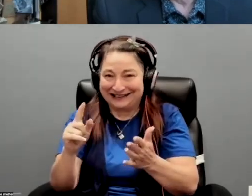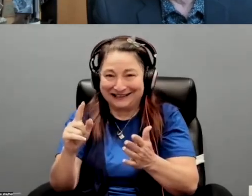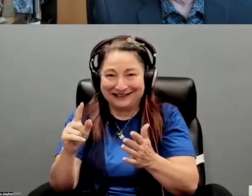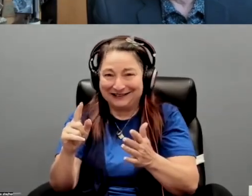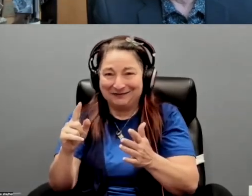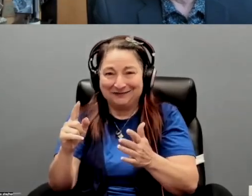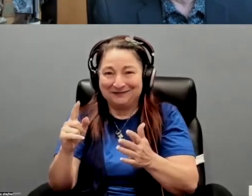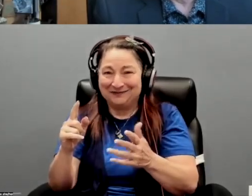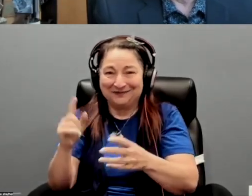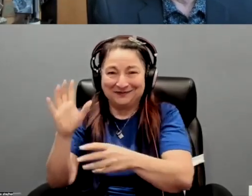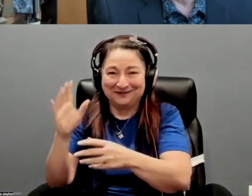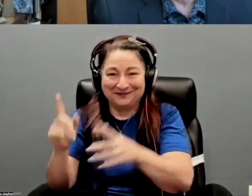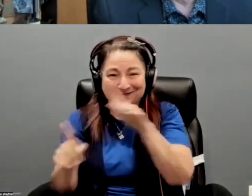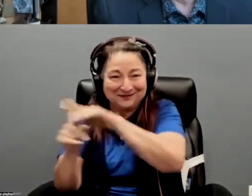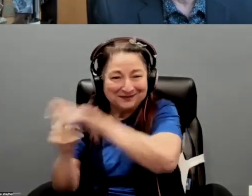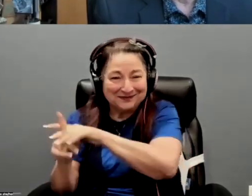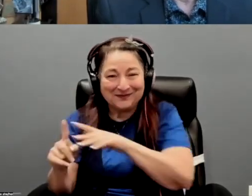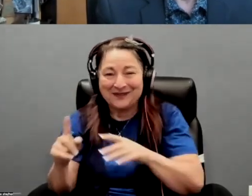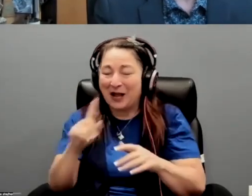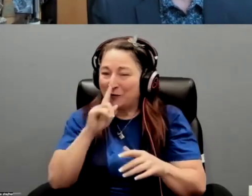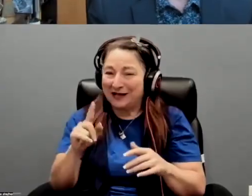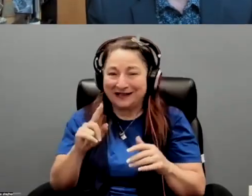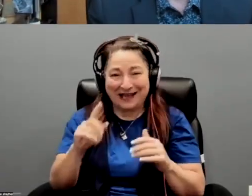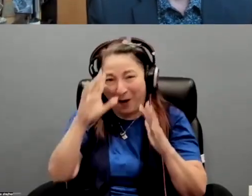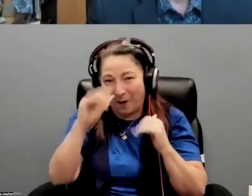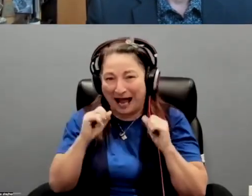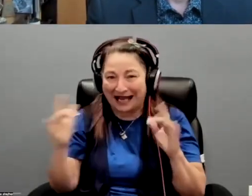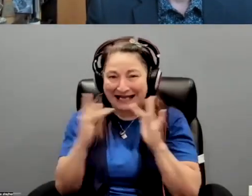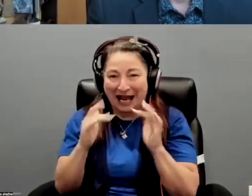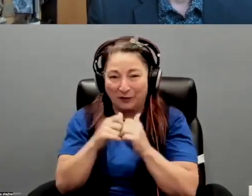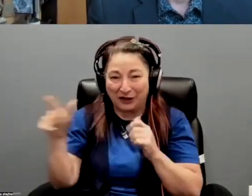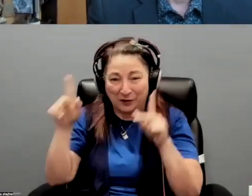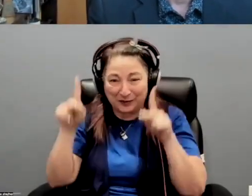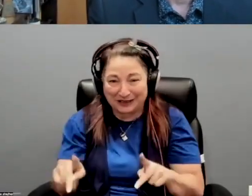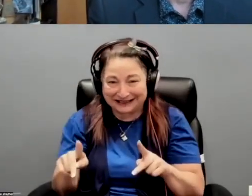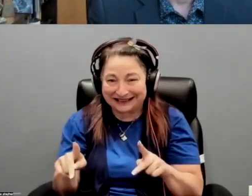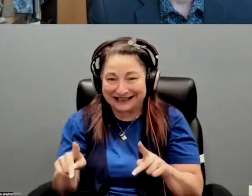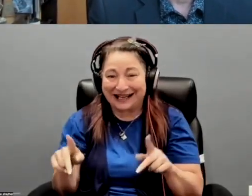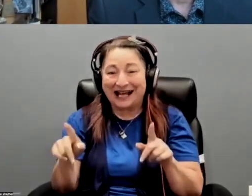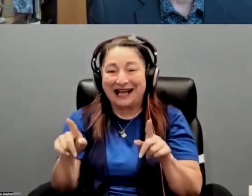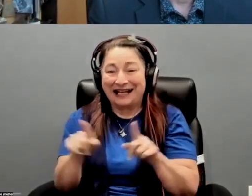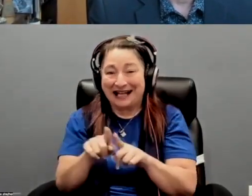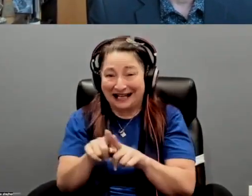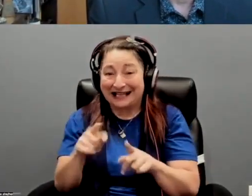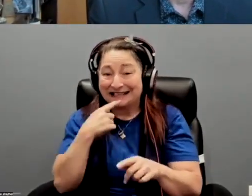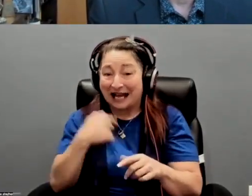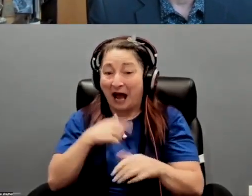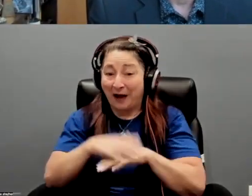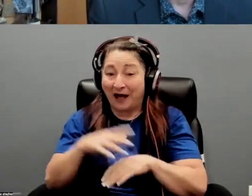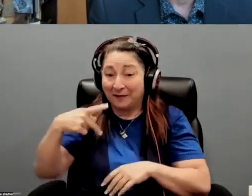really hope for you to connect in person at a meeting. Because, like I said, I'm on the PWD committee. I've